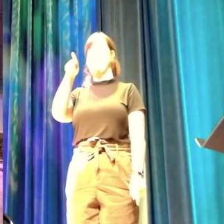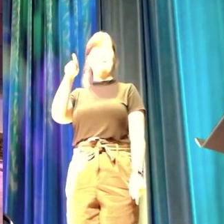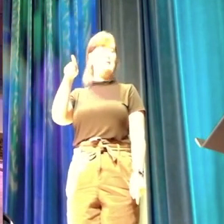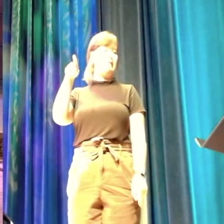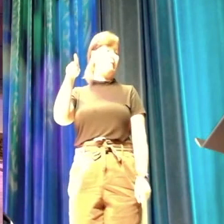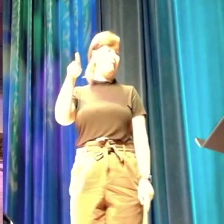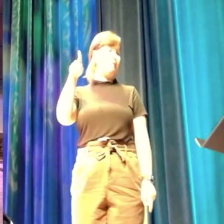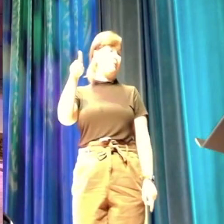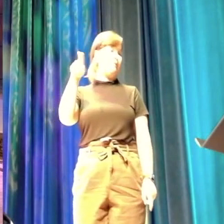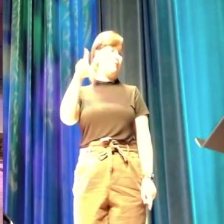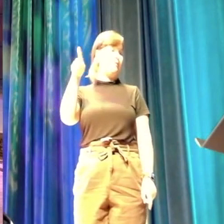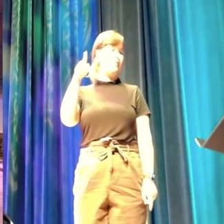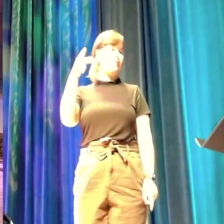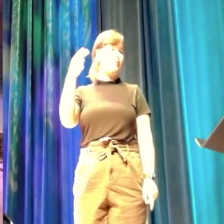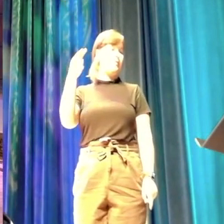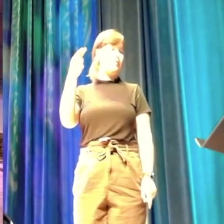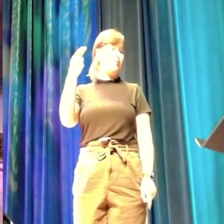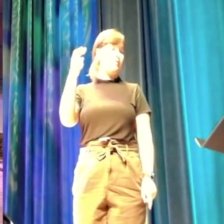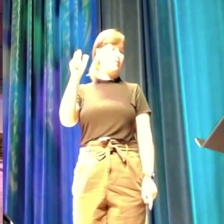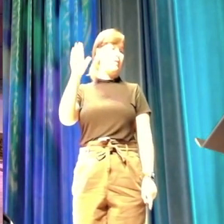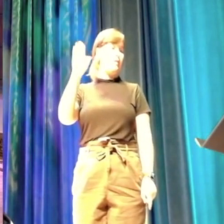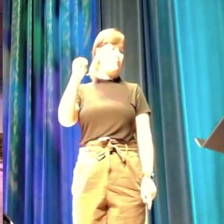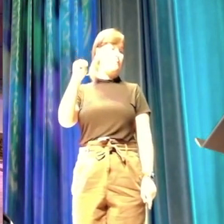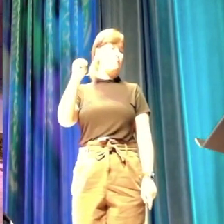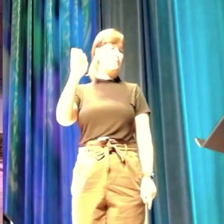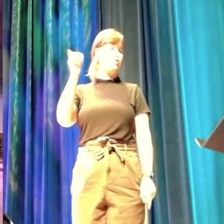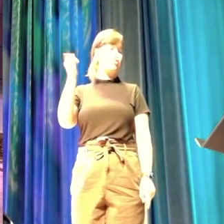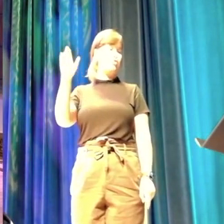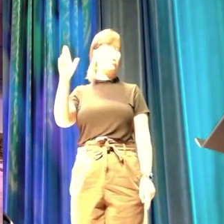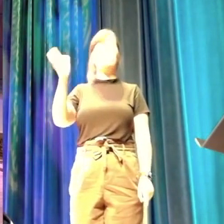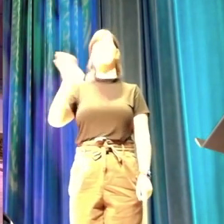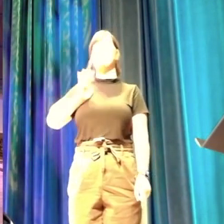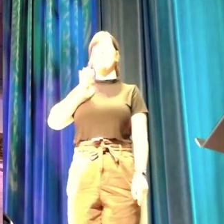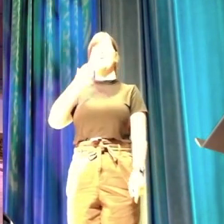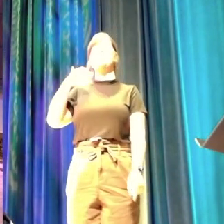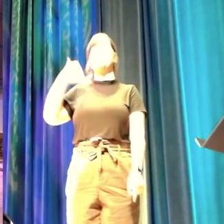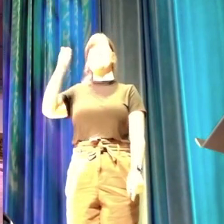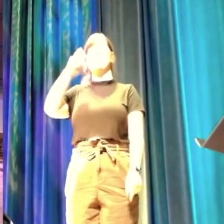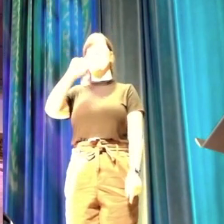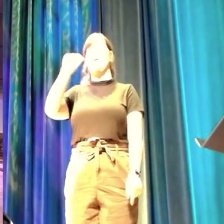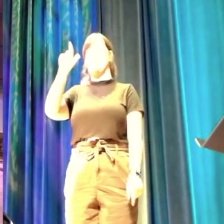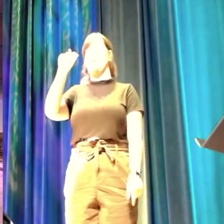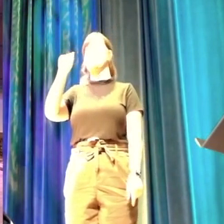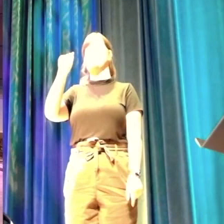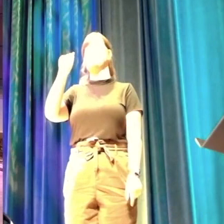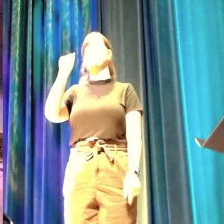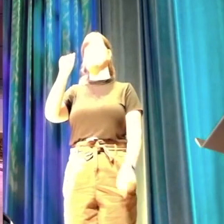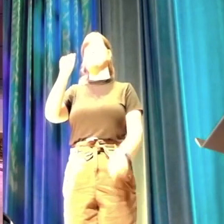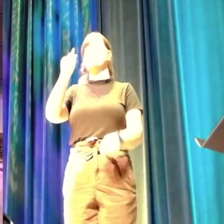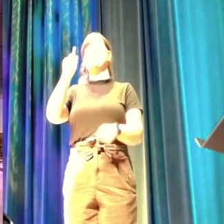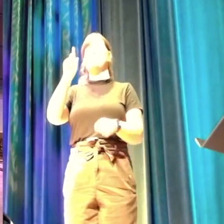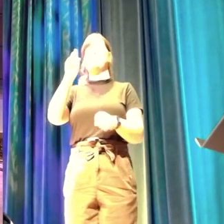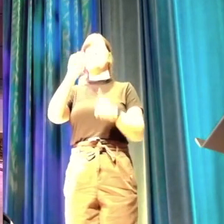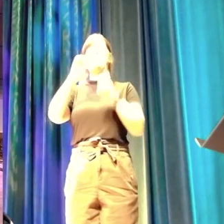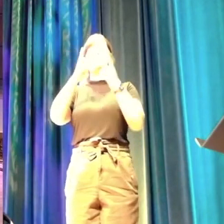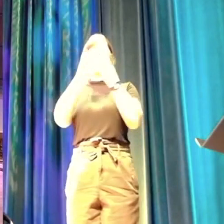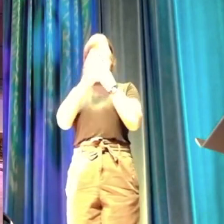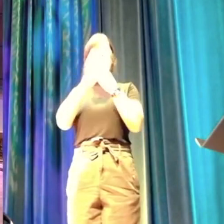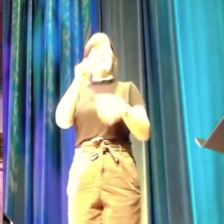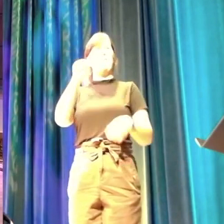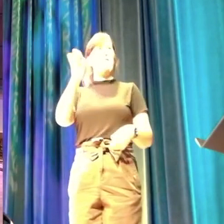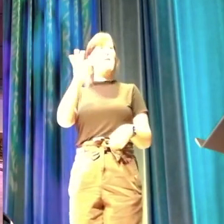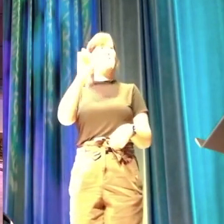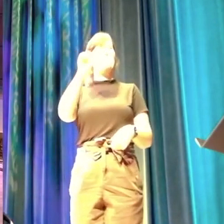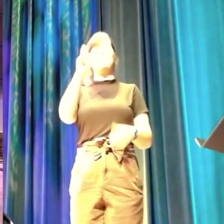He used to be our commissioner for the Alabama Department of Rehab Services. And also, he's a